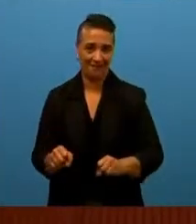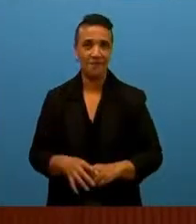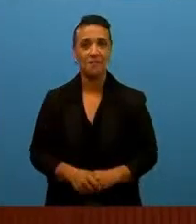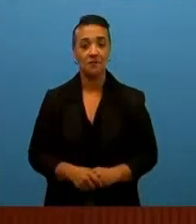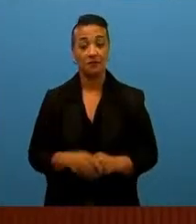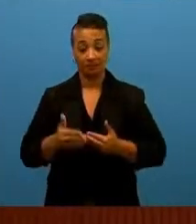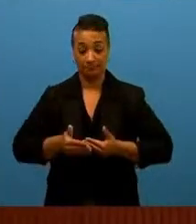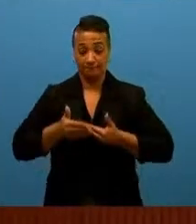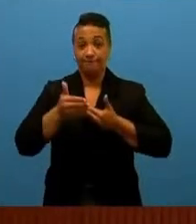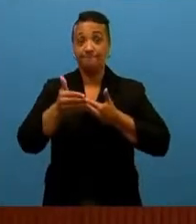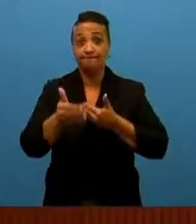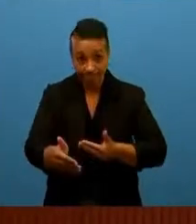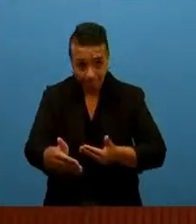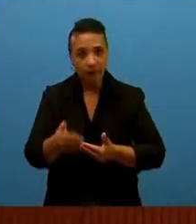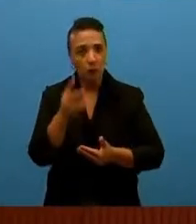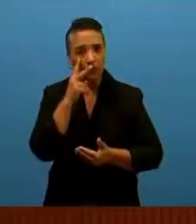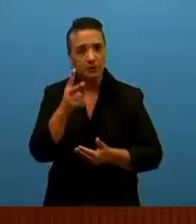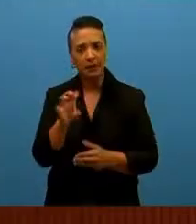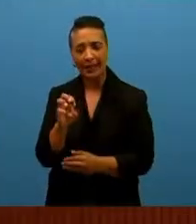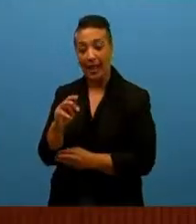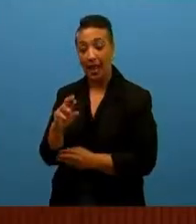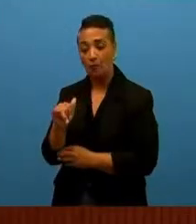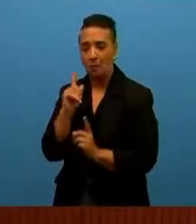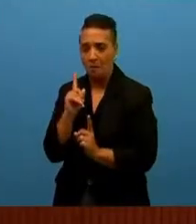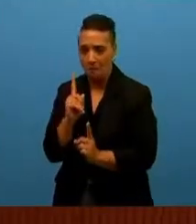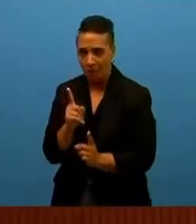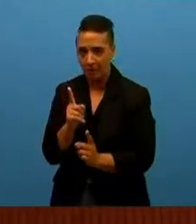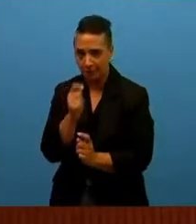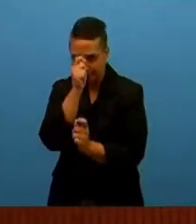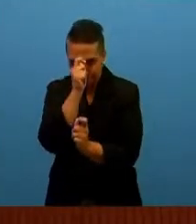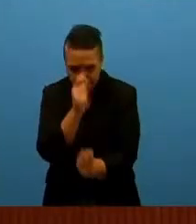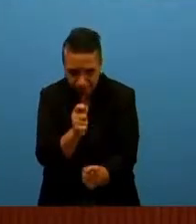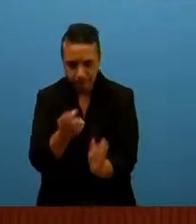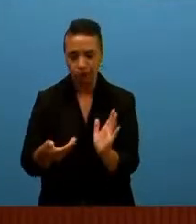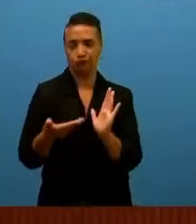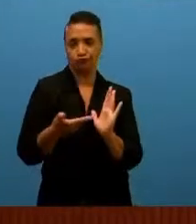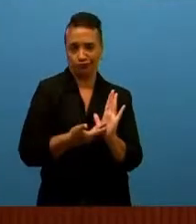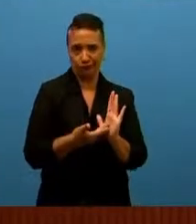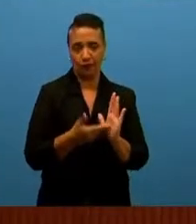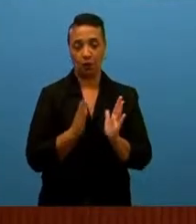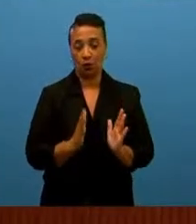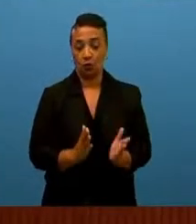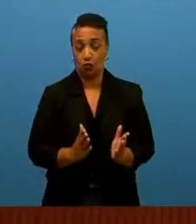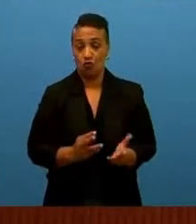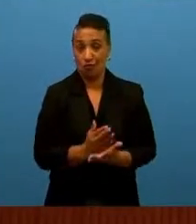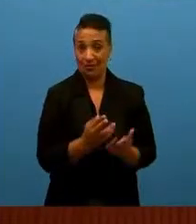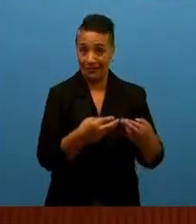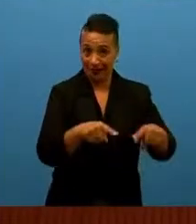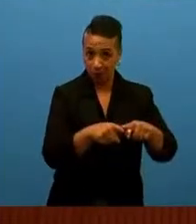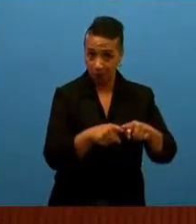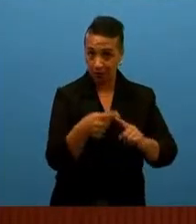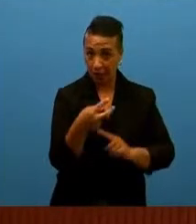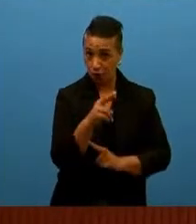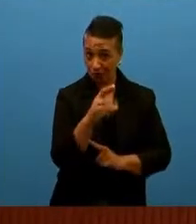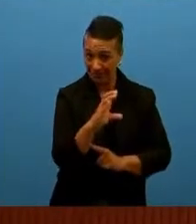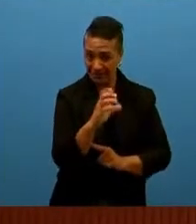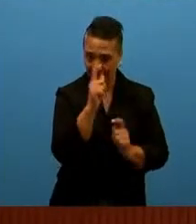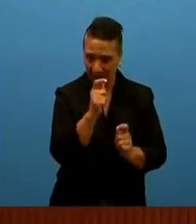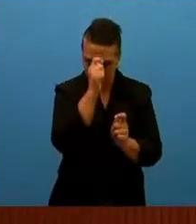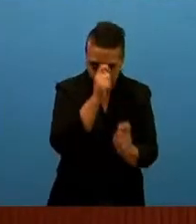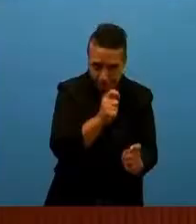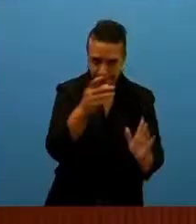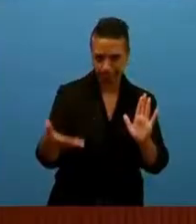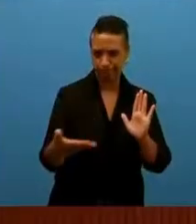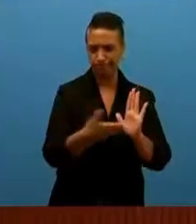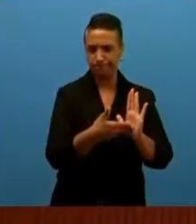we request the EMRIP to recommend to the Human Rights Council, or that the Human Rights Council